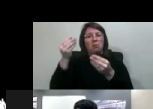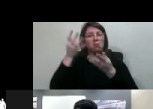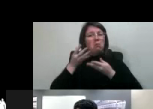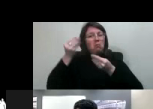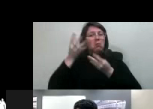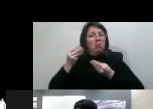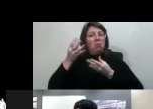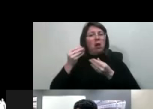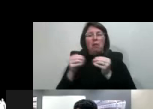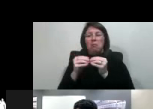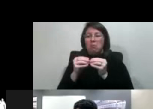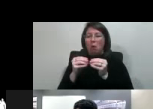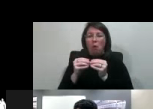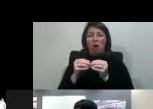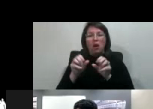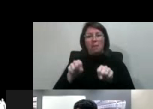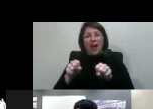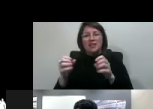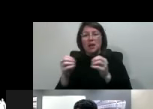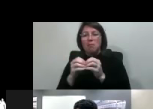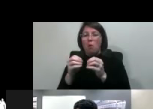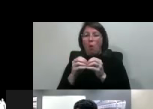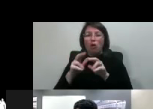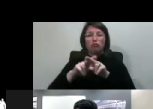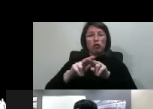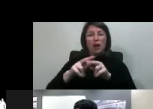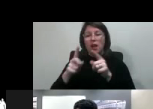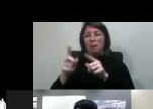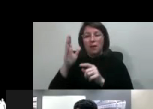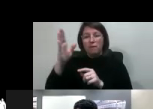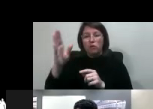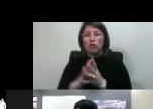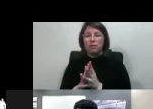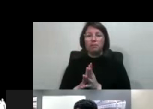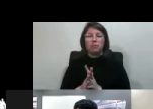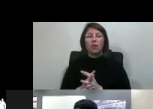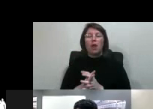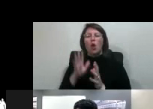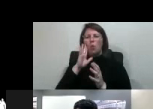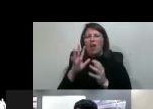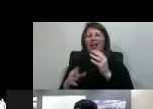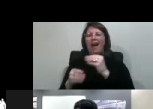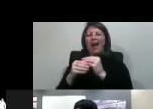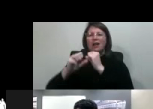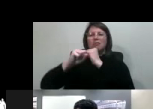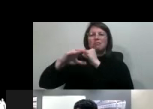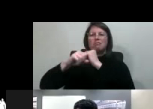additional capacity and services in the future. And we'll be starting a marketing and an additional awareness campaign